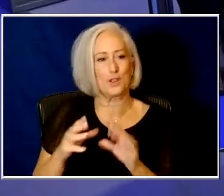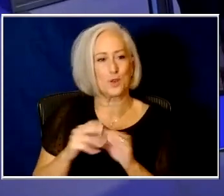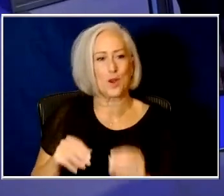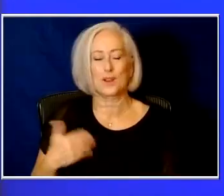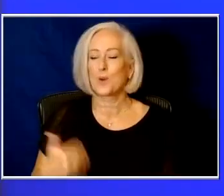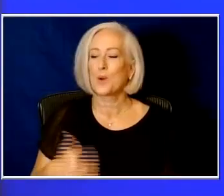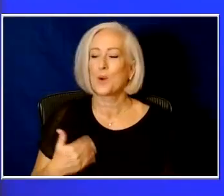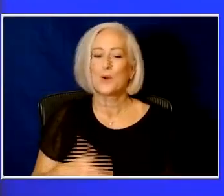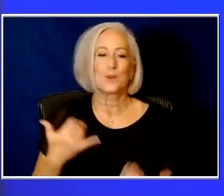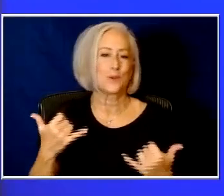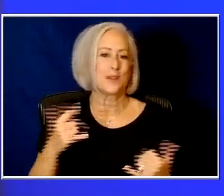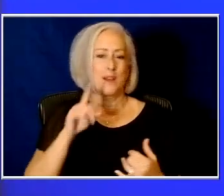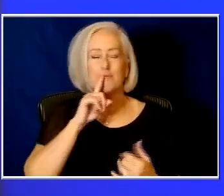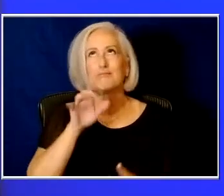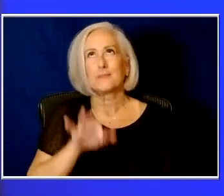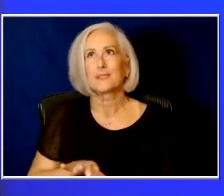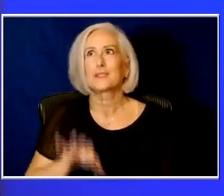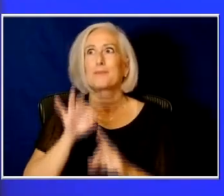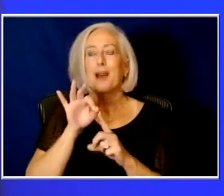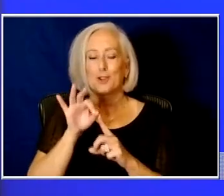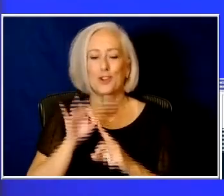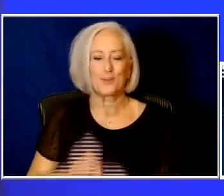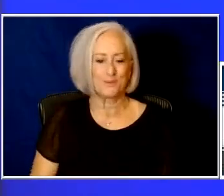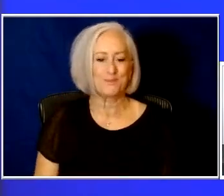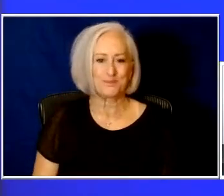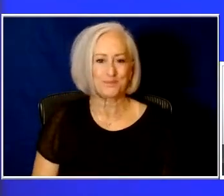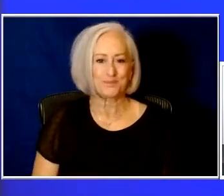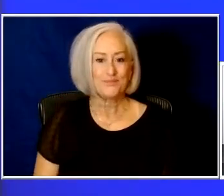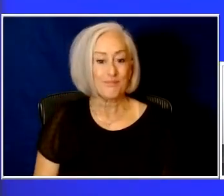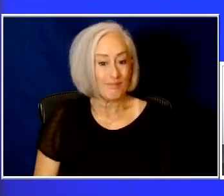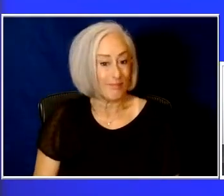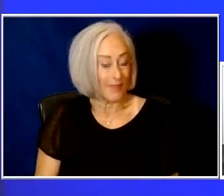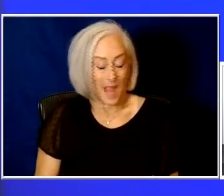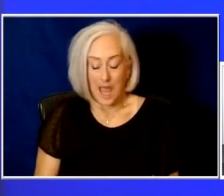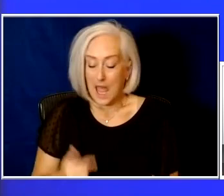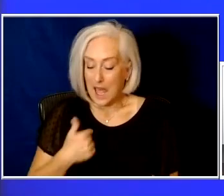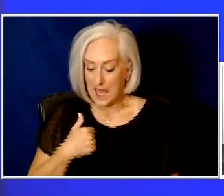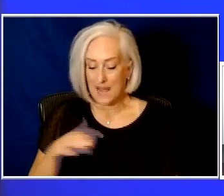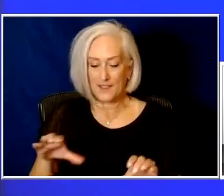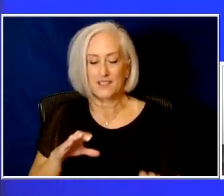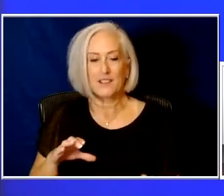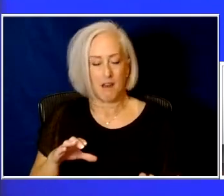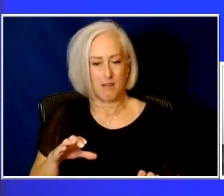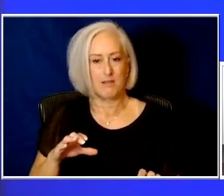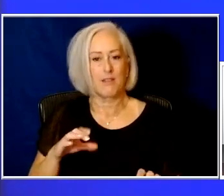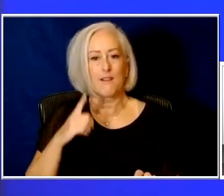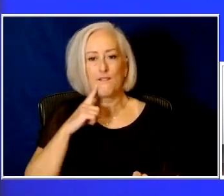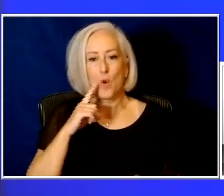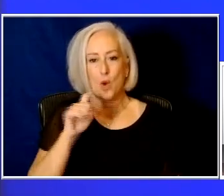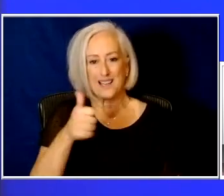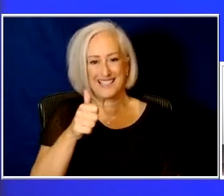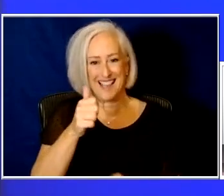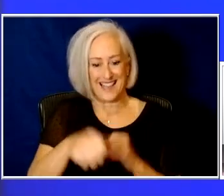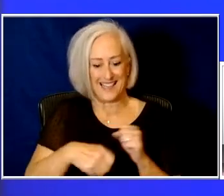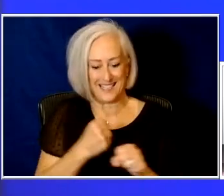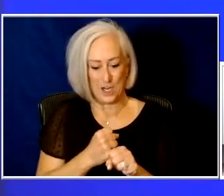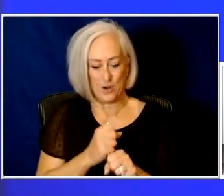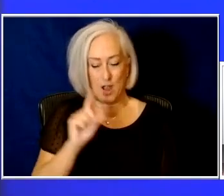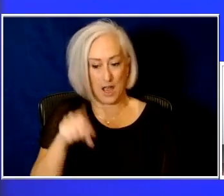special. I have only, so I've done this for 10 years, and I've only seen